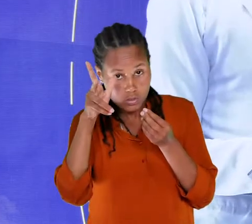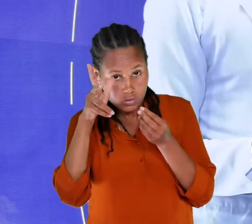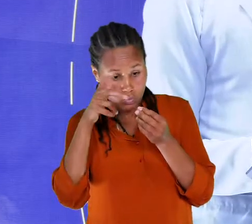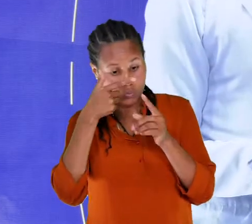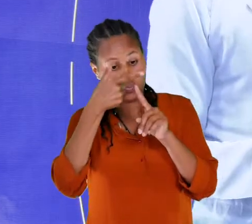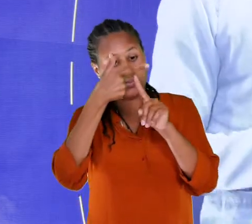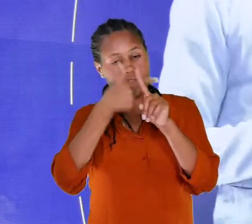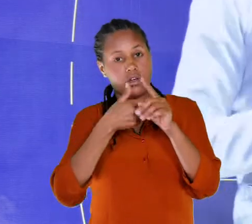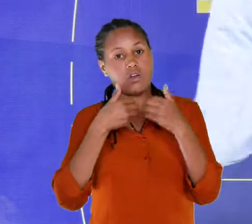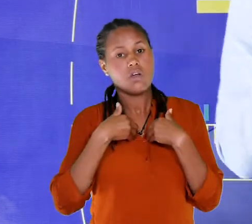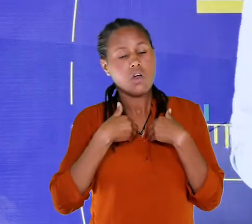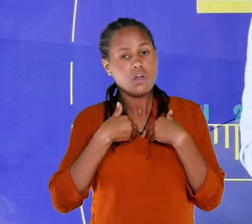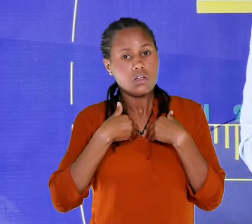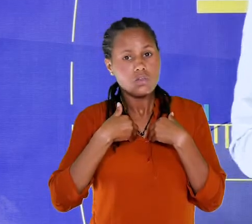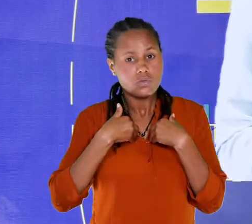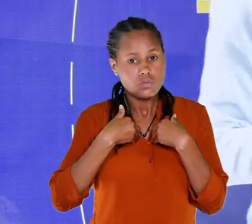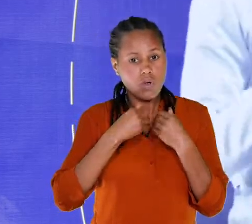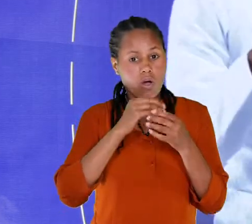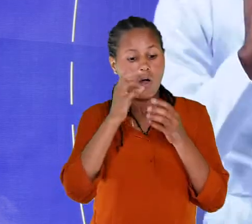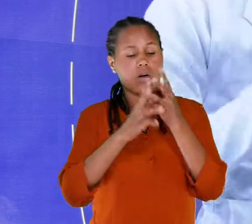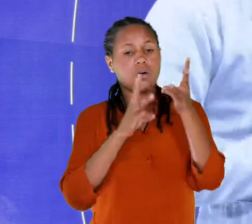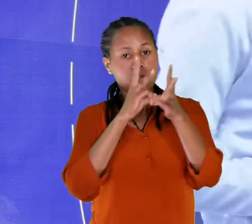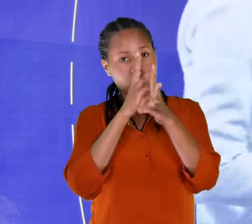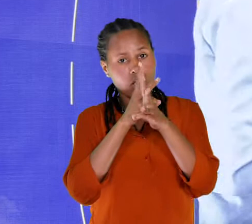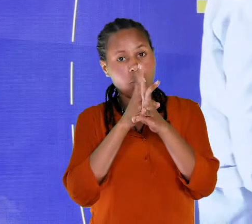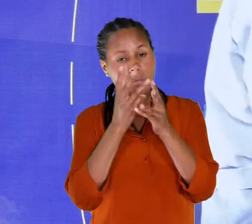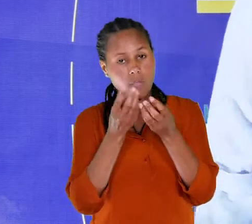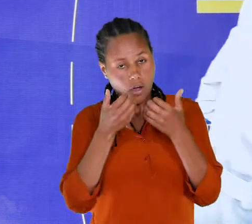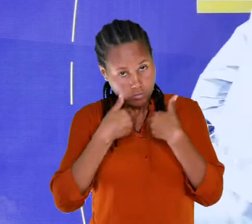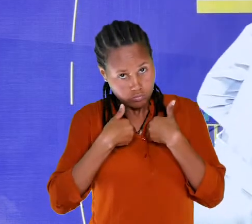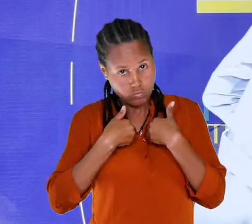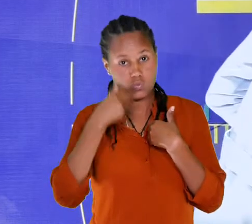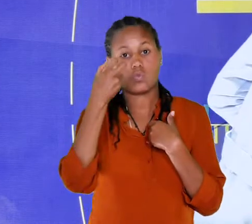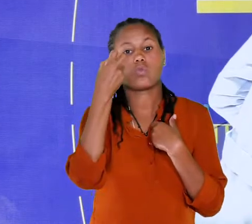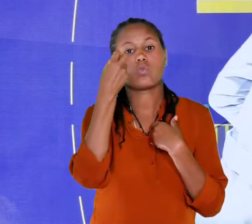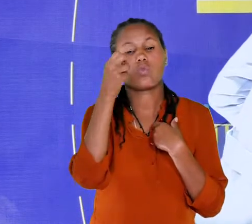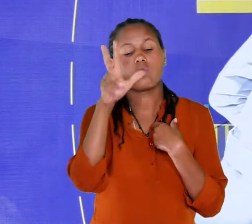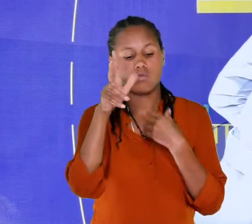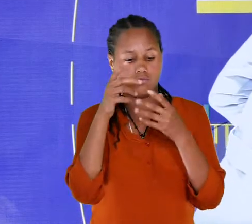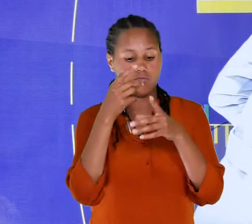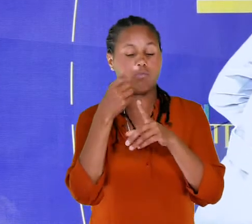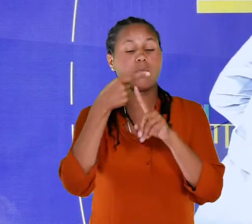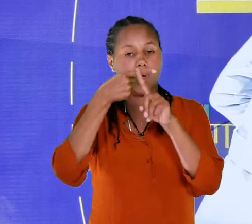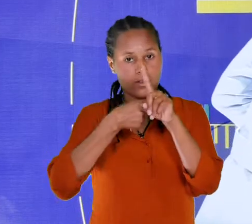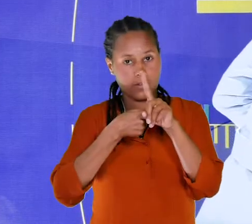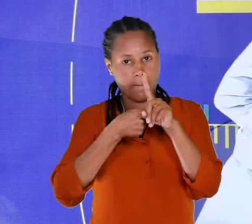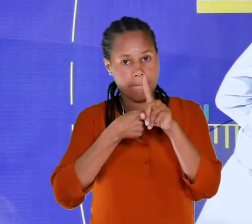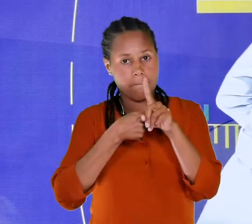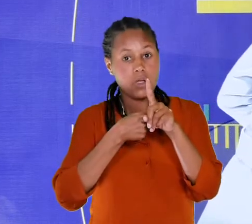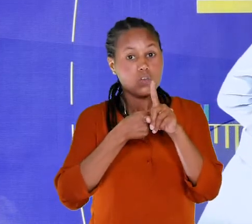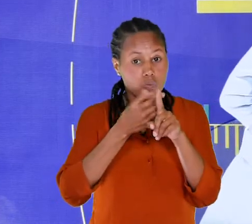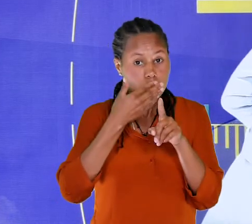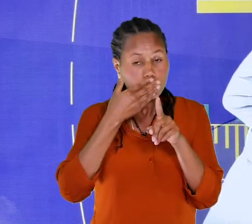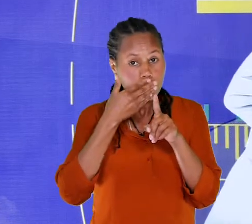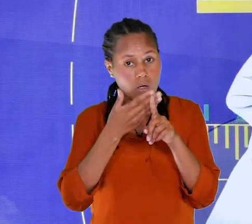Internationally, most of the time, 12 months are there. So, it is better if you say,